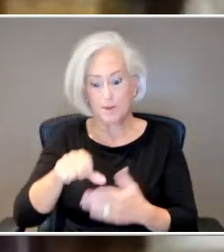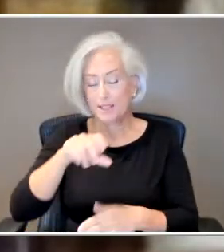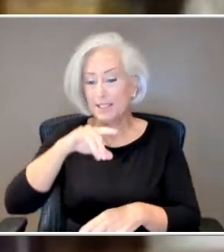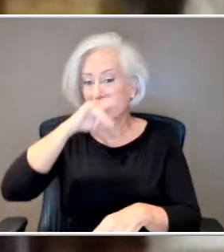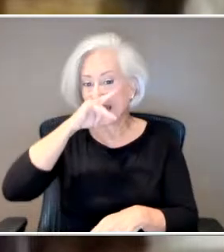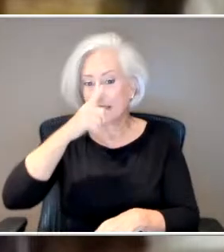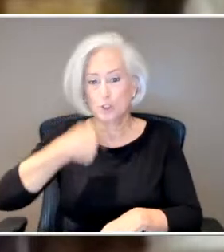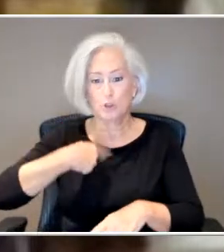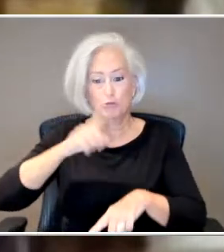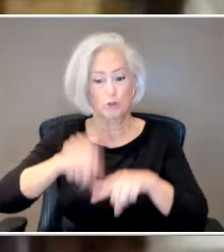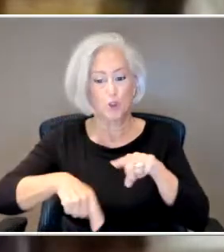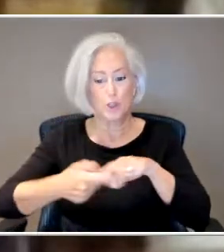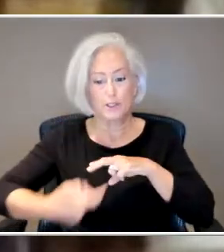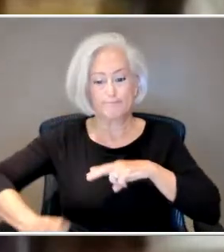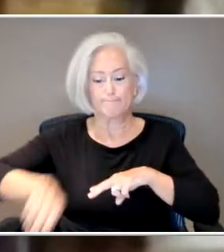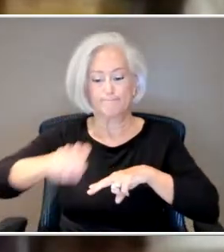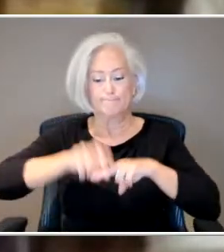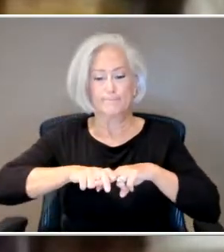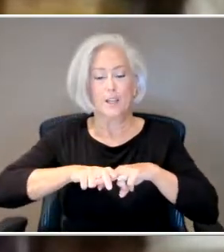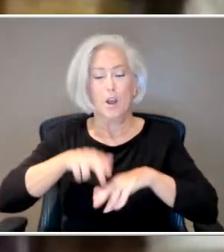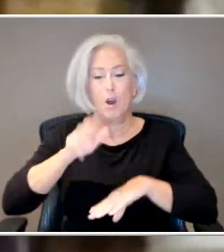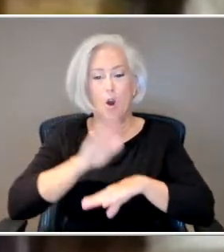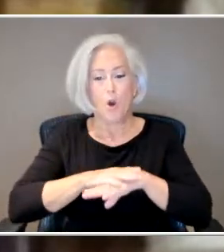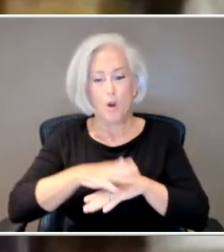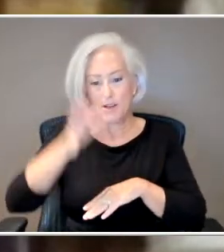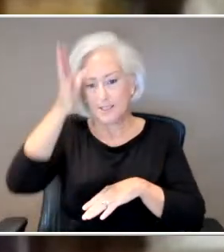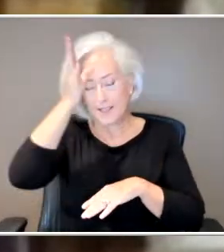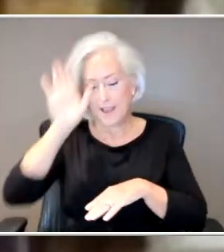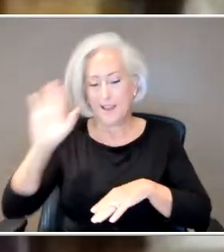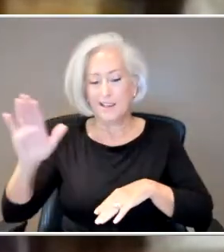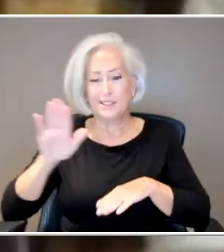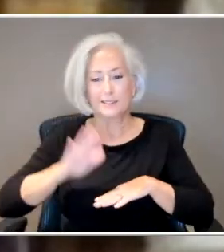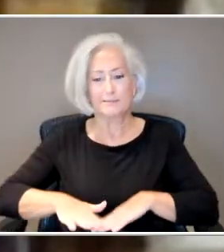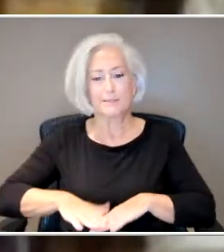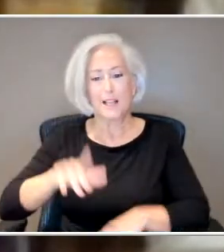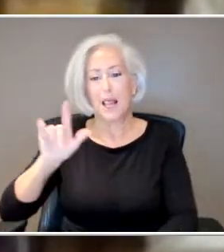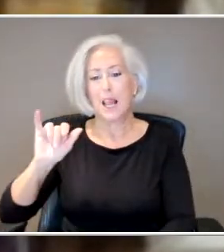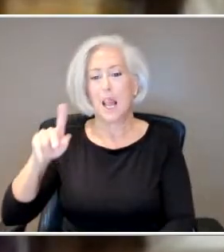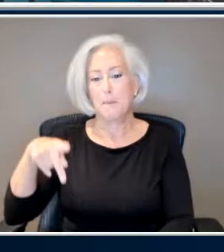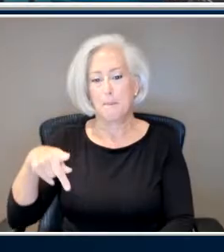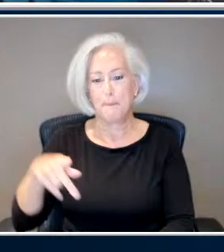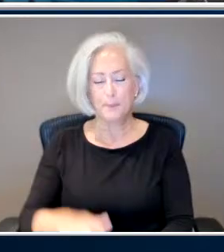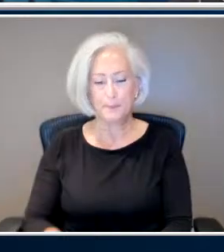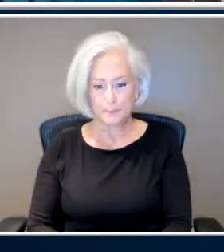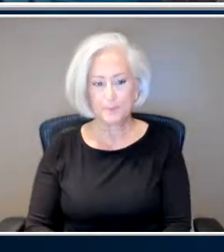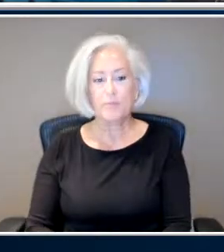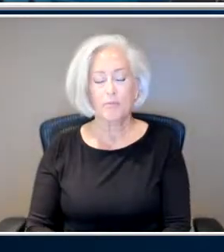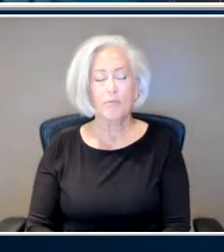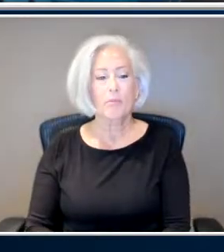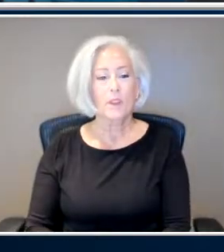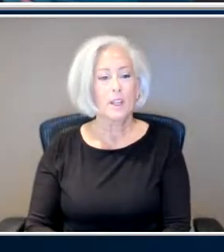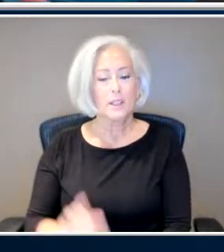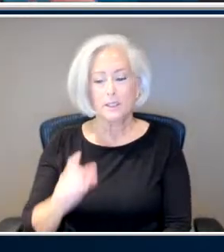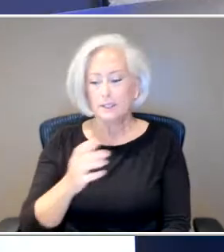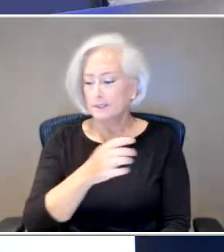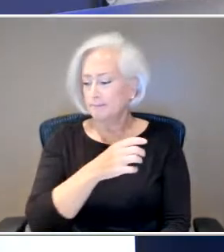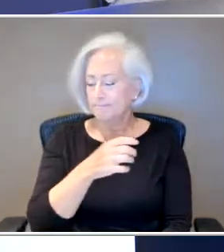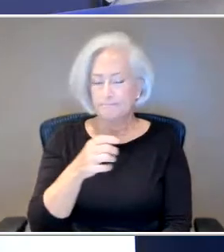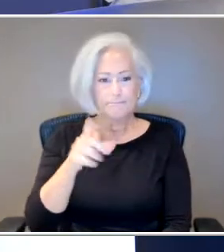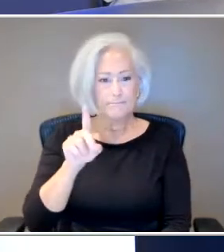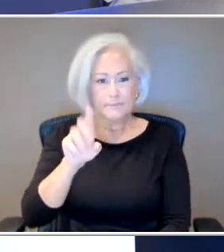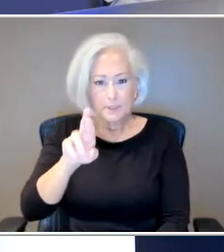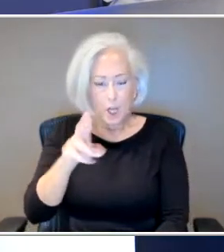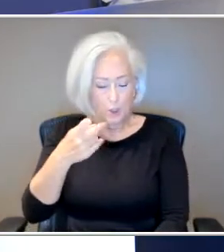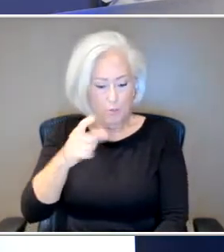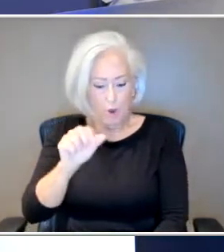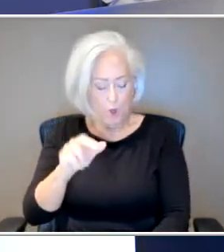of the radiation of the pellets they used. I want to bring in Dr. Parker. What's seeding, since they brought it